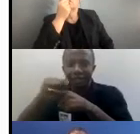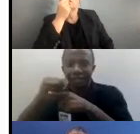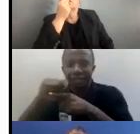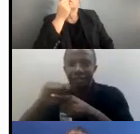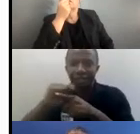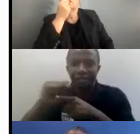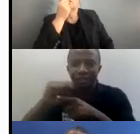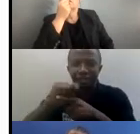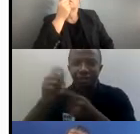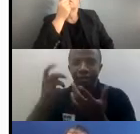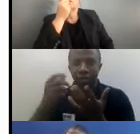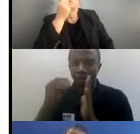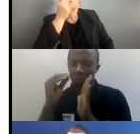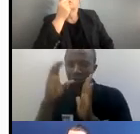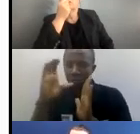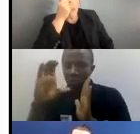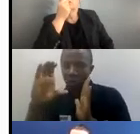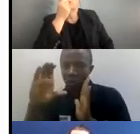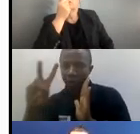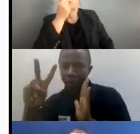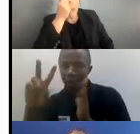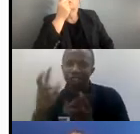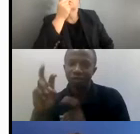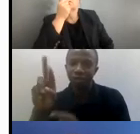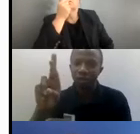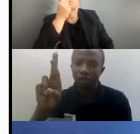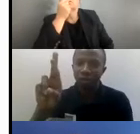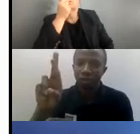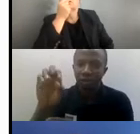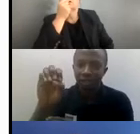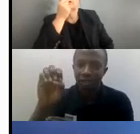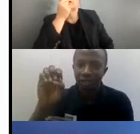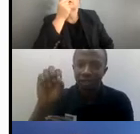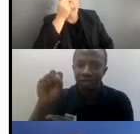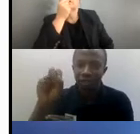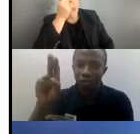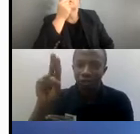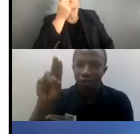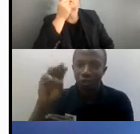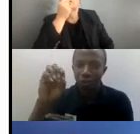I'm very difficult to capture with two voices. I don't know what that noise in the background is. In the background. Okay.